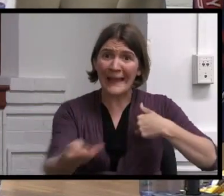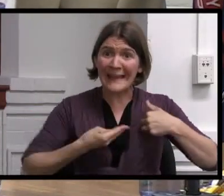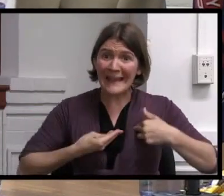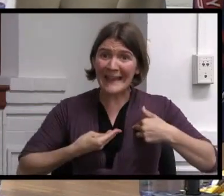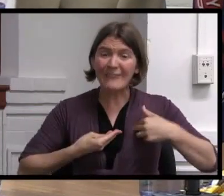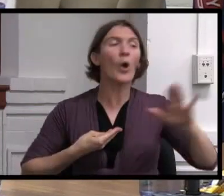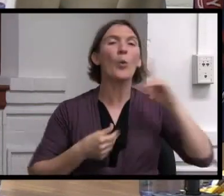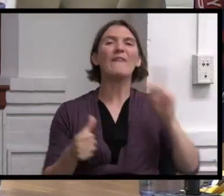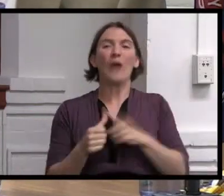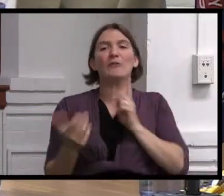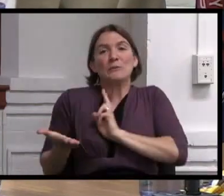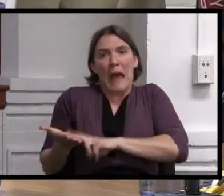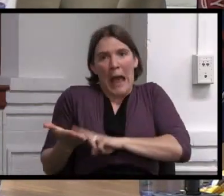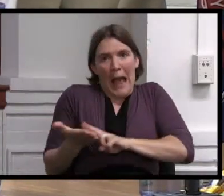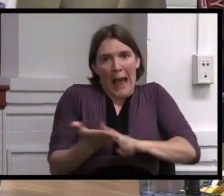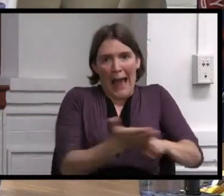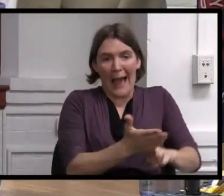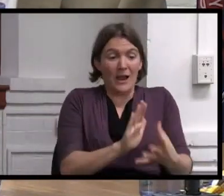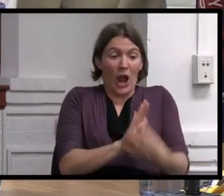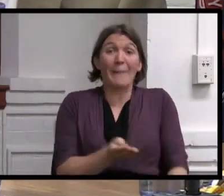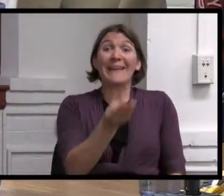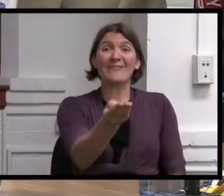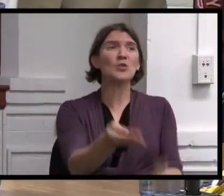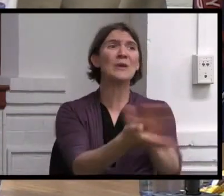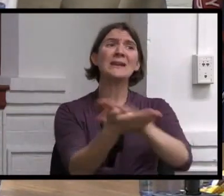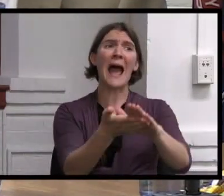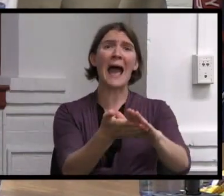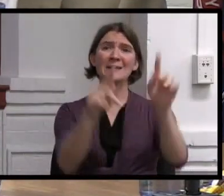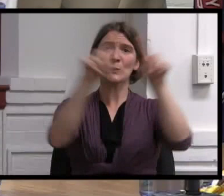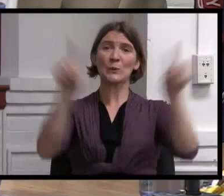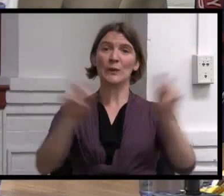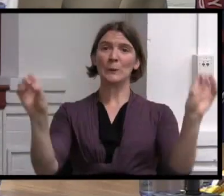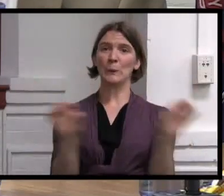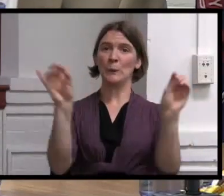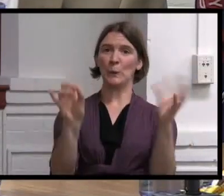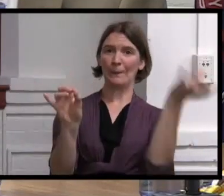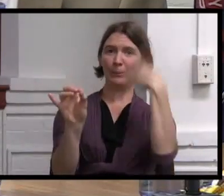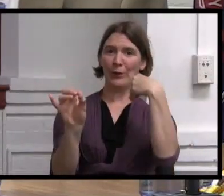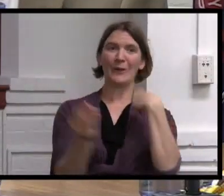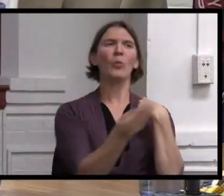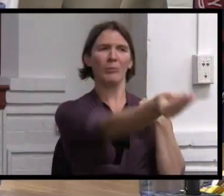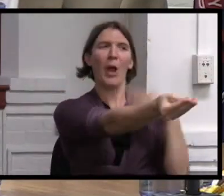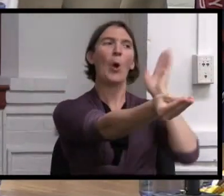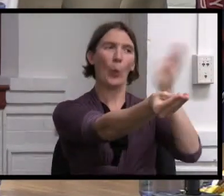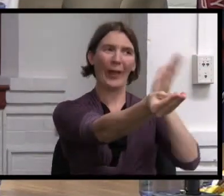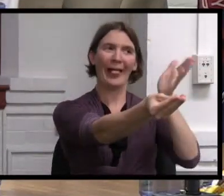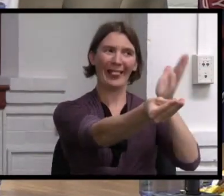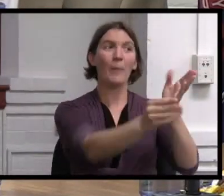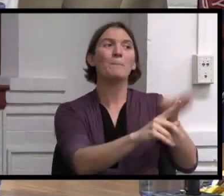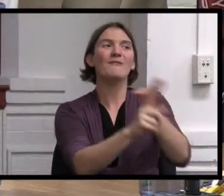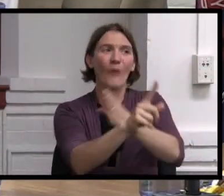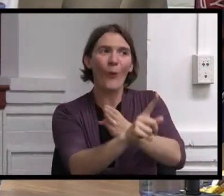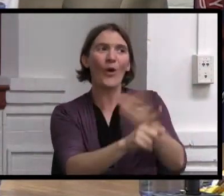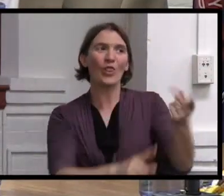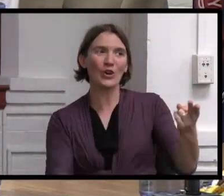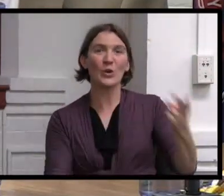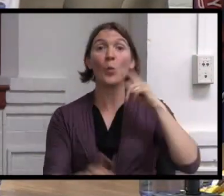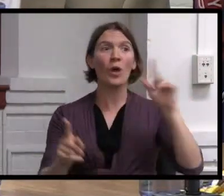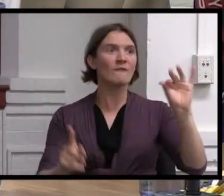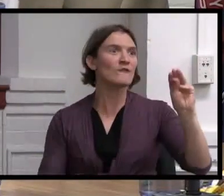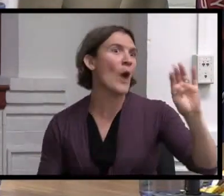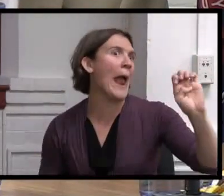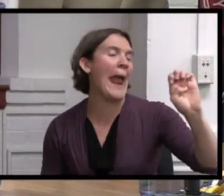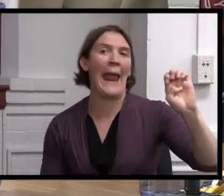all signed for you and then give you, it's a nice, pretty copy. But we'll get it to you before the festival. We'll have it